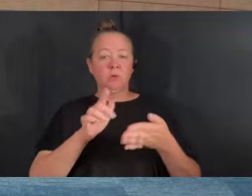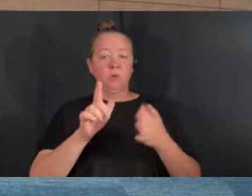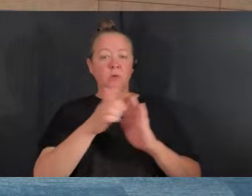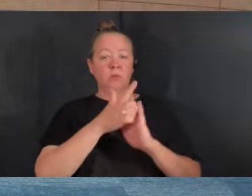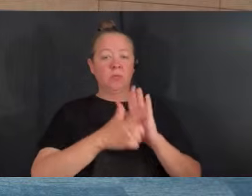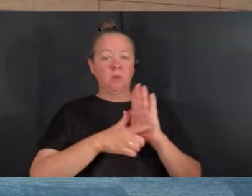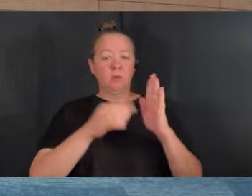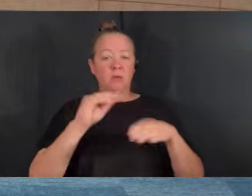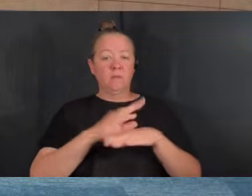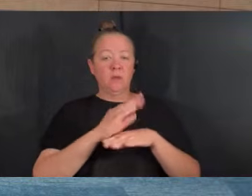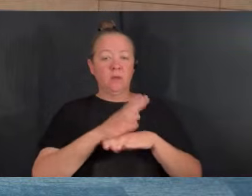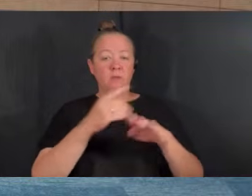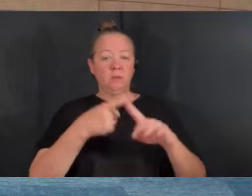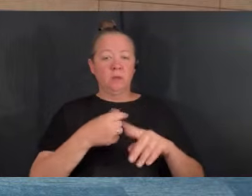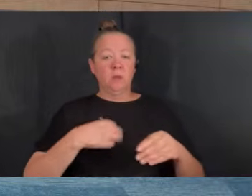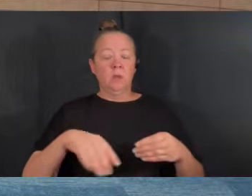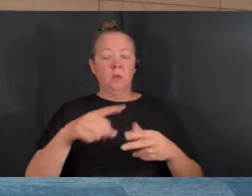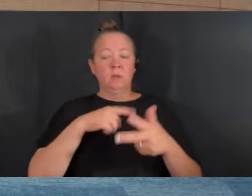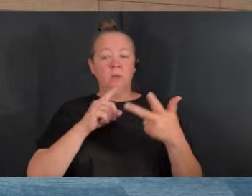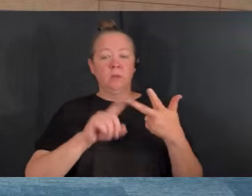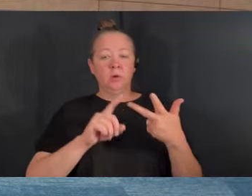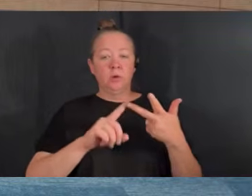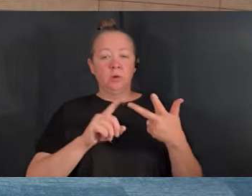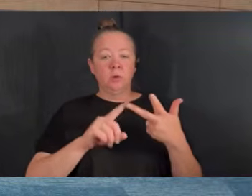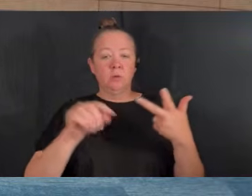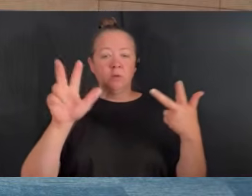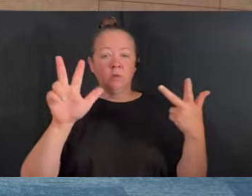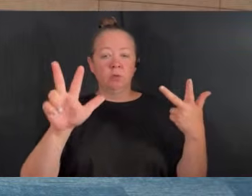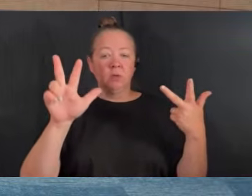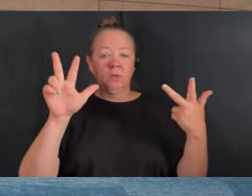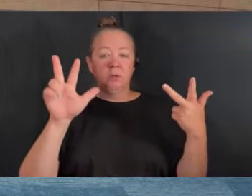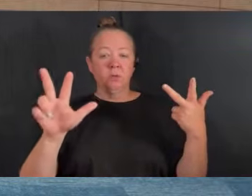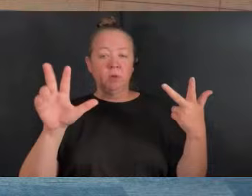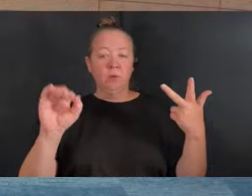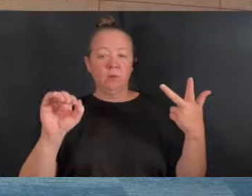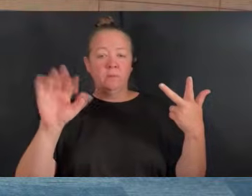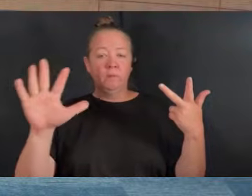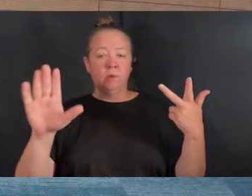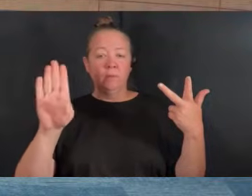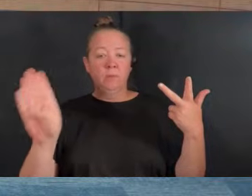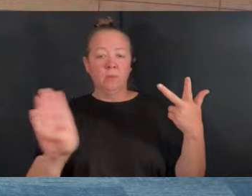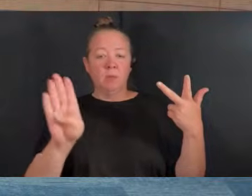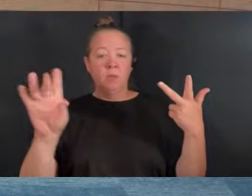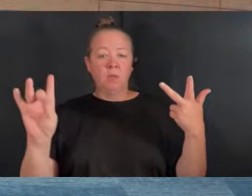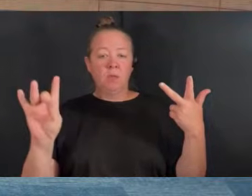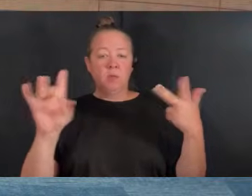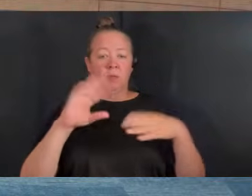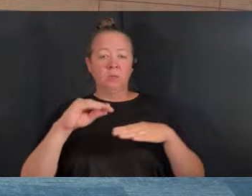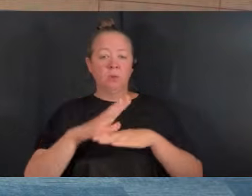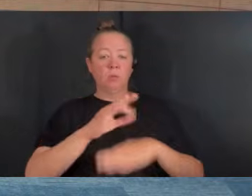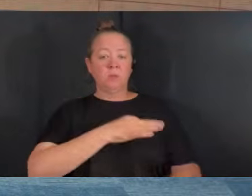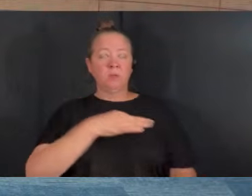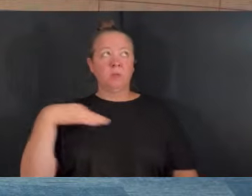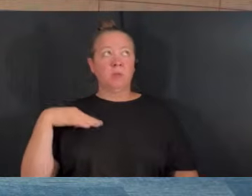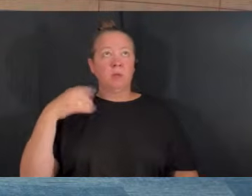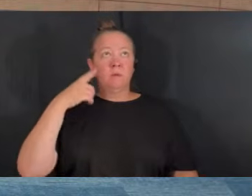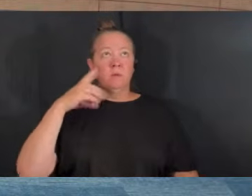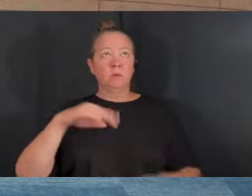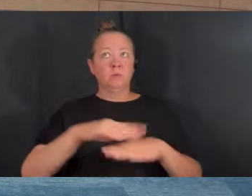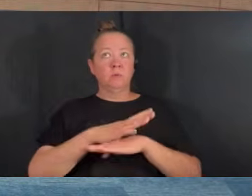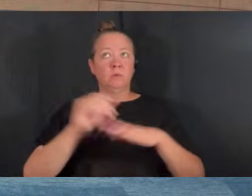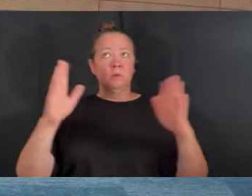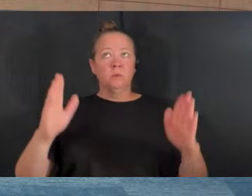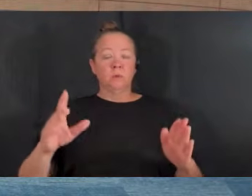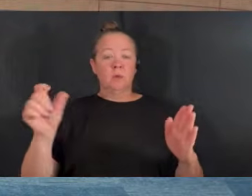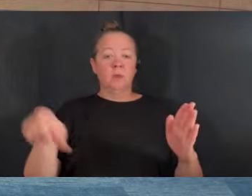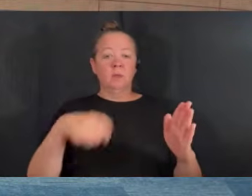was 305B8, consult with staff, consultants, or other individuals about pending or potential